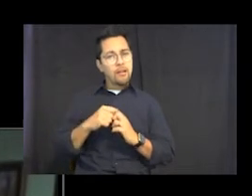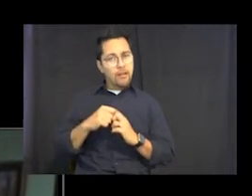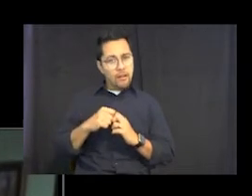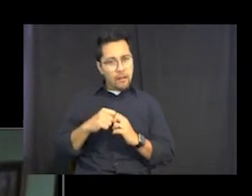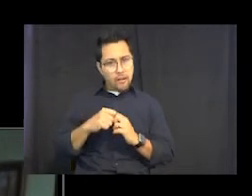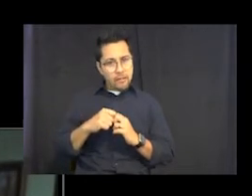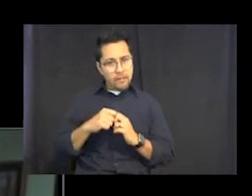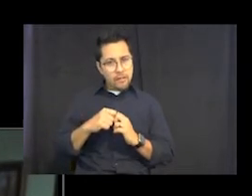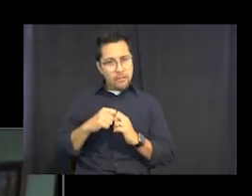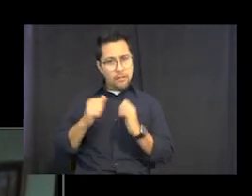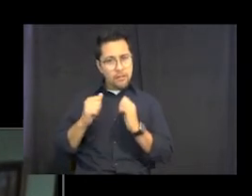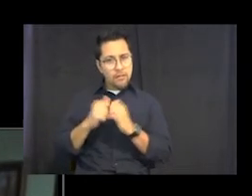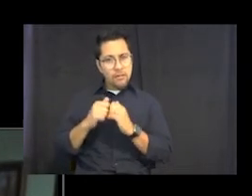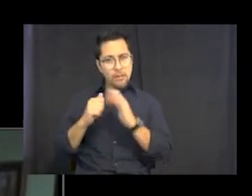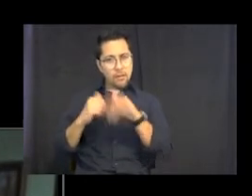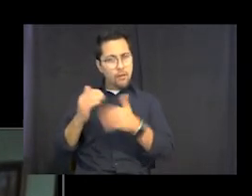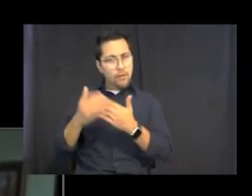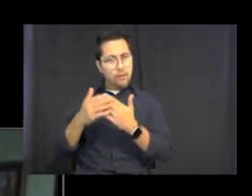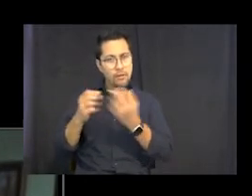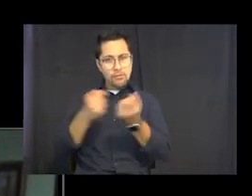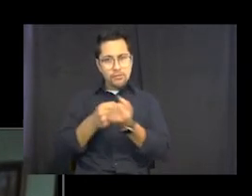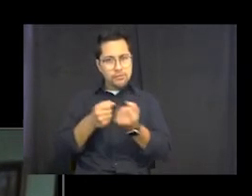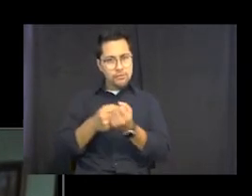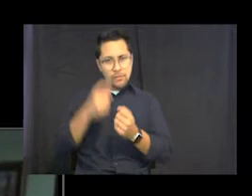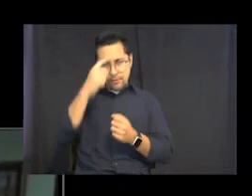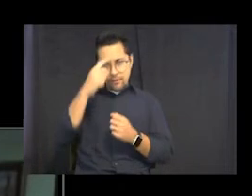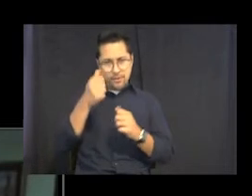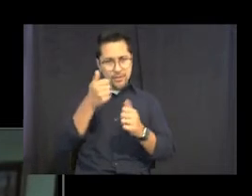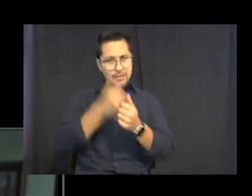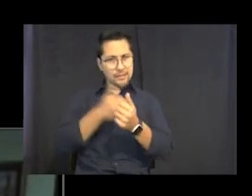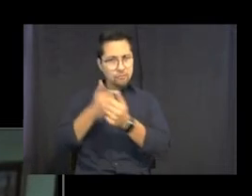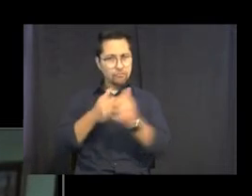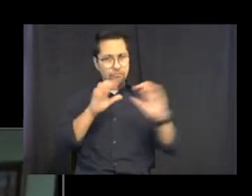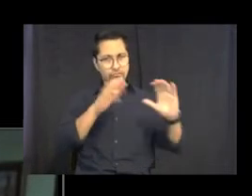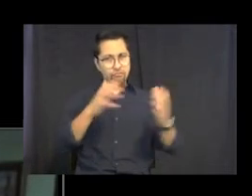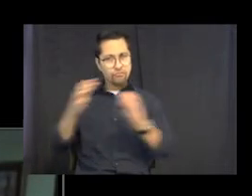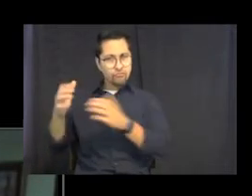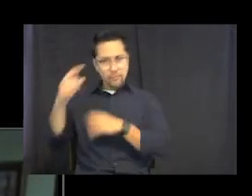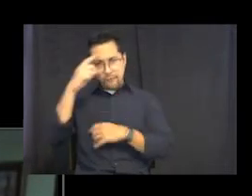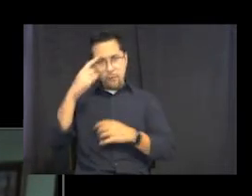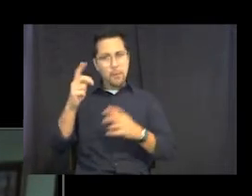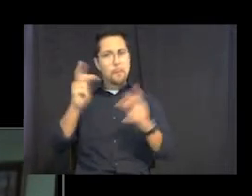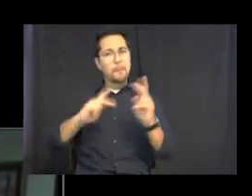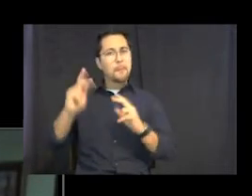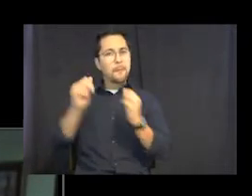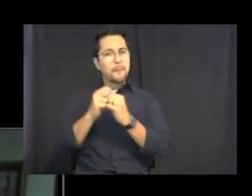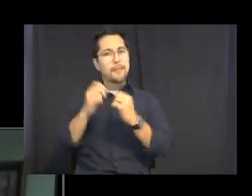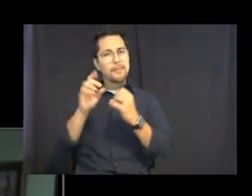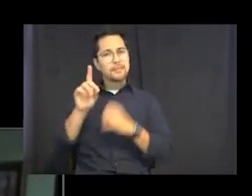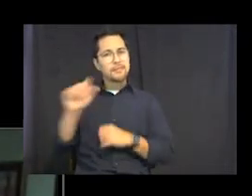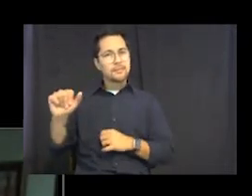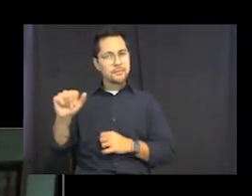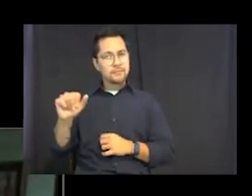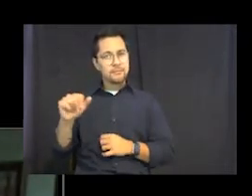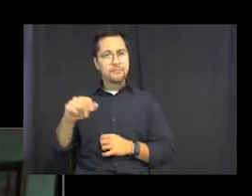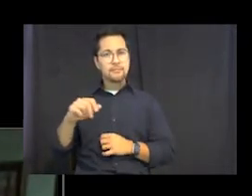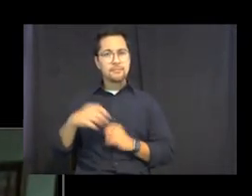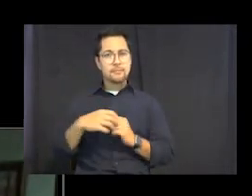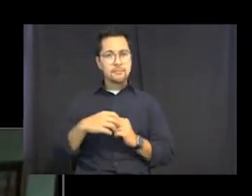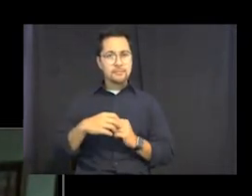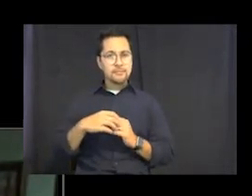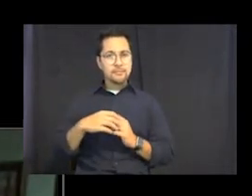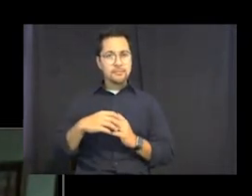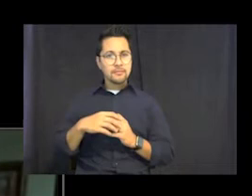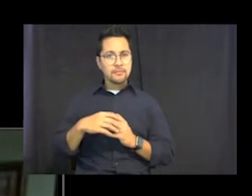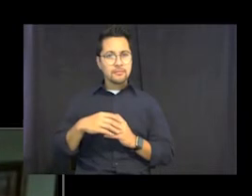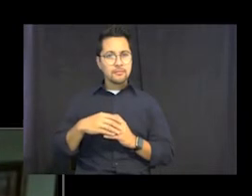Tennessee with all supports in each category for individual disabilities, which all states